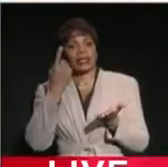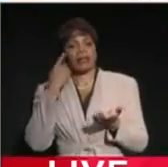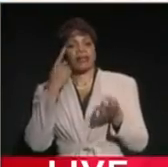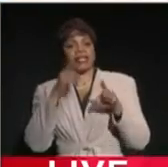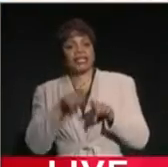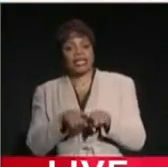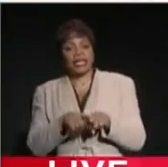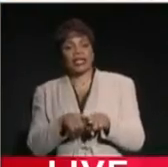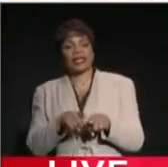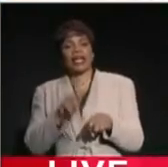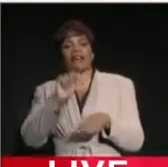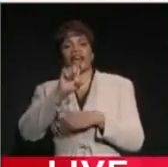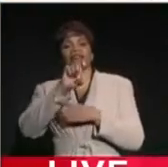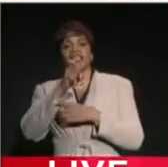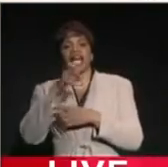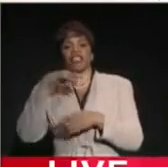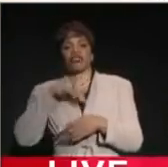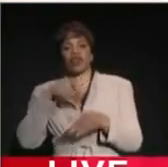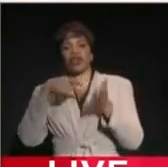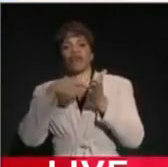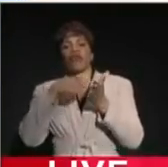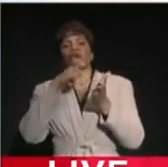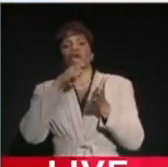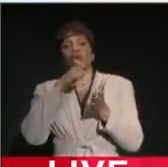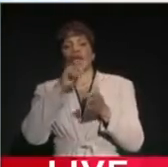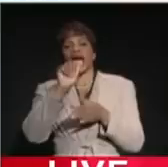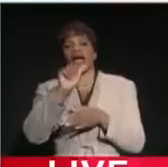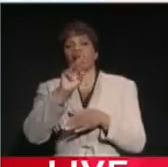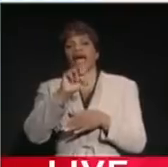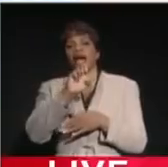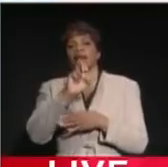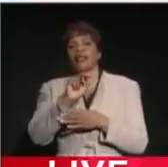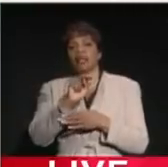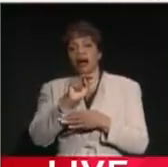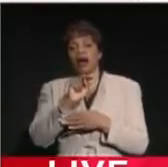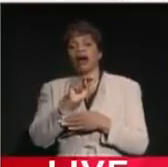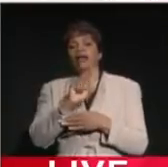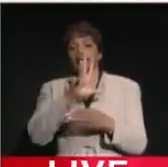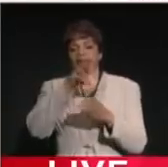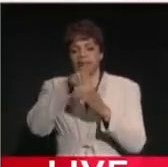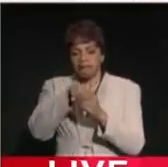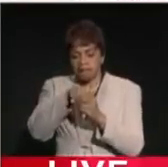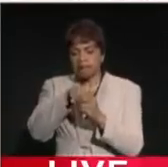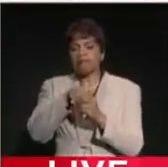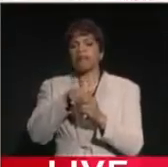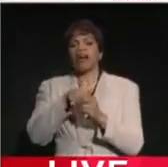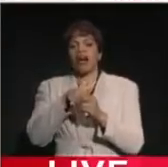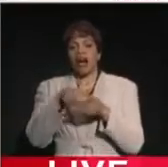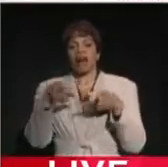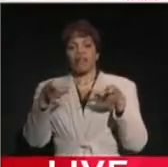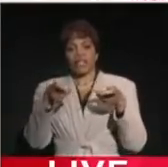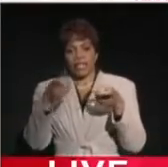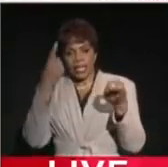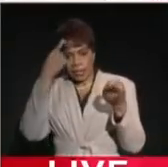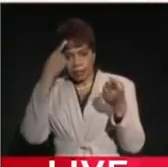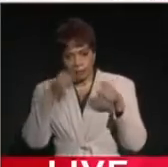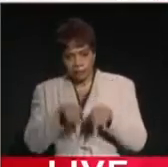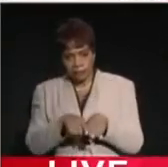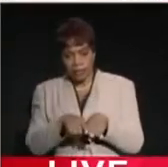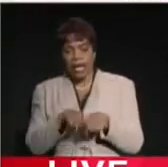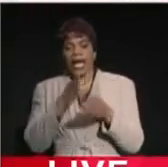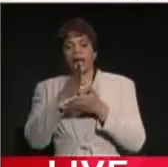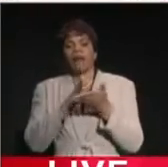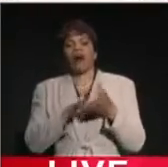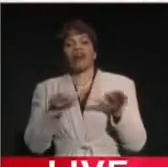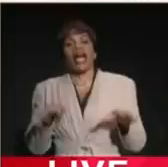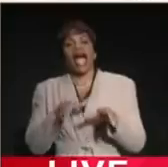will be tax credits afforded to Amazon as part of the deal, as part of the package that the Partnership for Action will